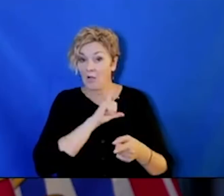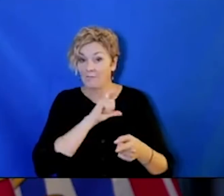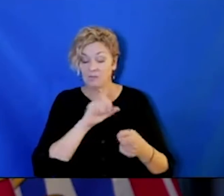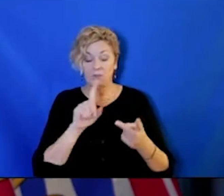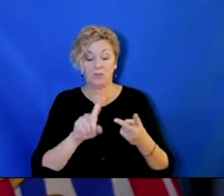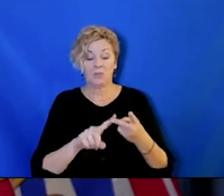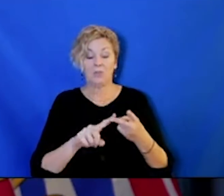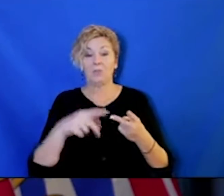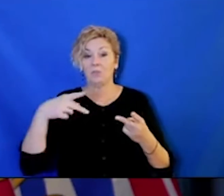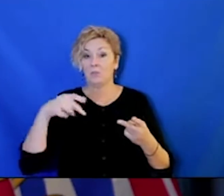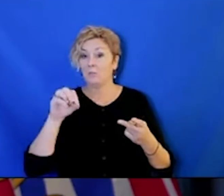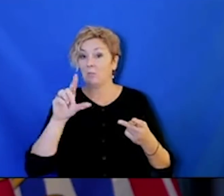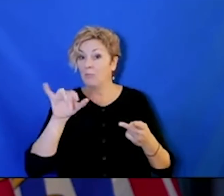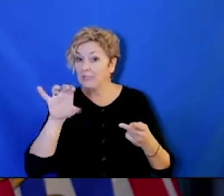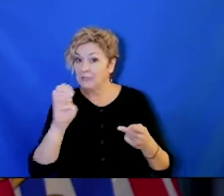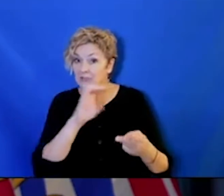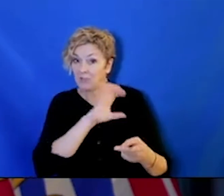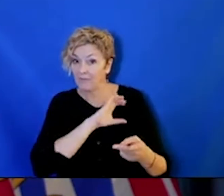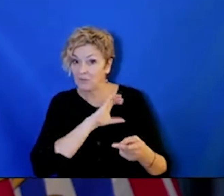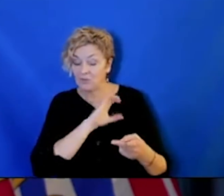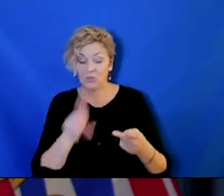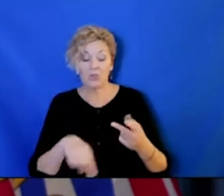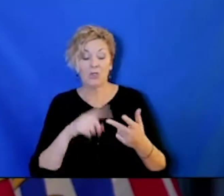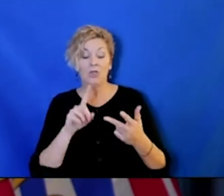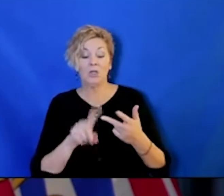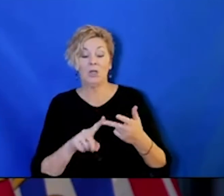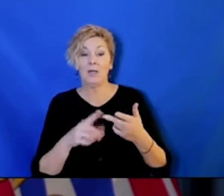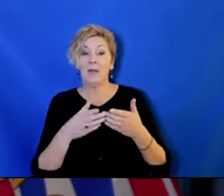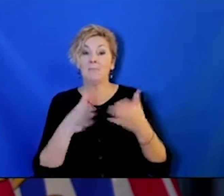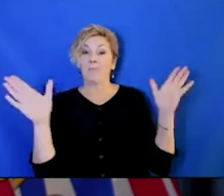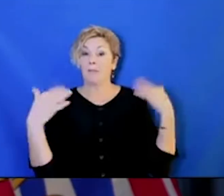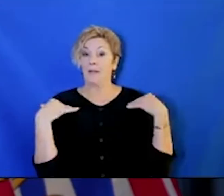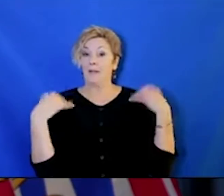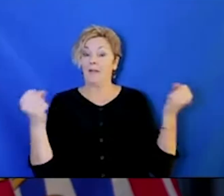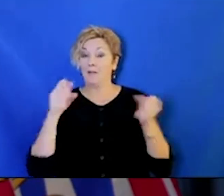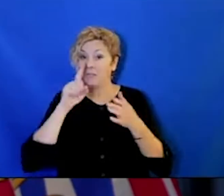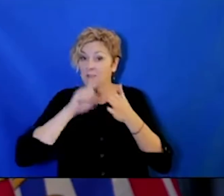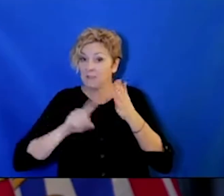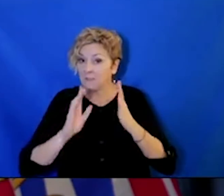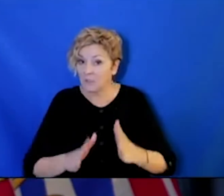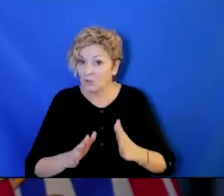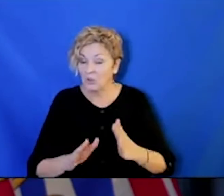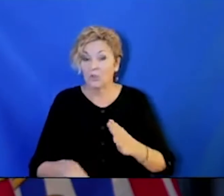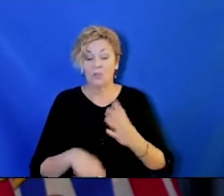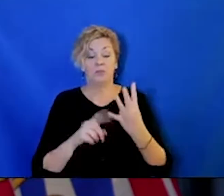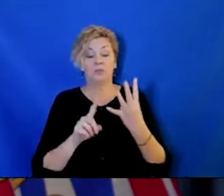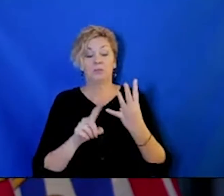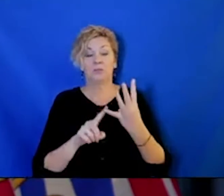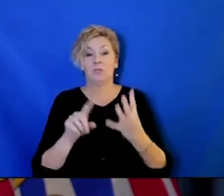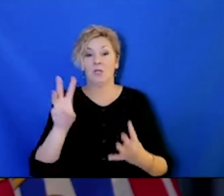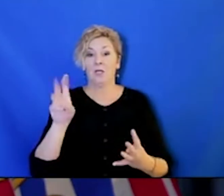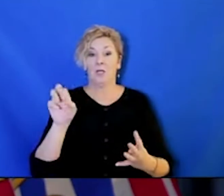officers, public safety officers, we have some provincial inspectors, as well as our public health inspectors and WorkSafe BC